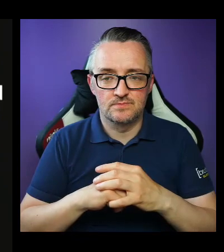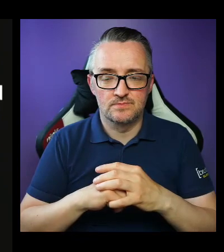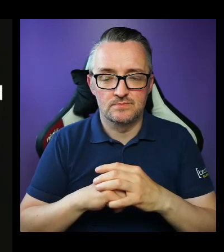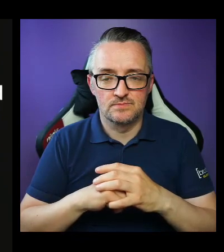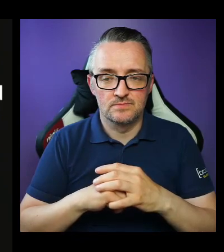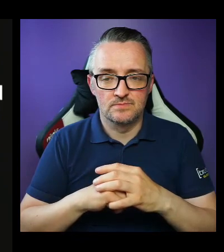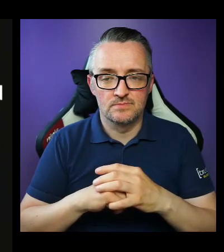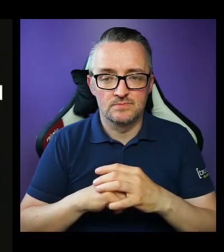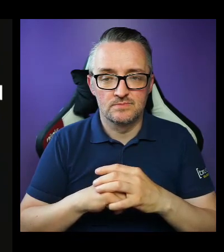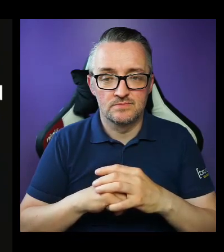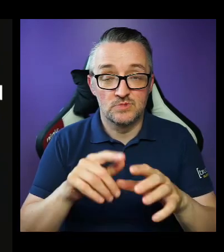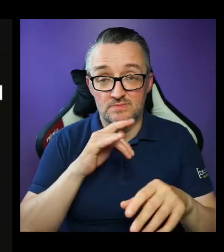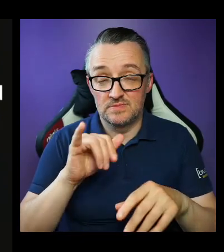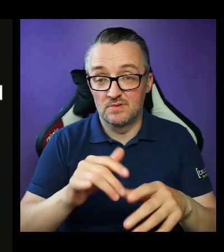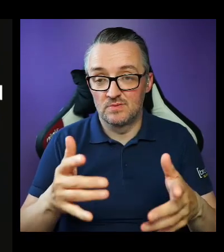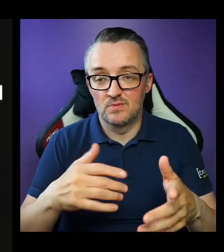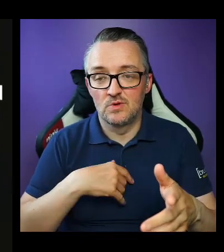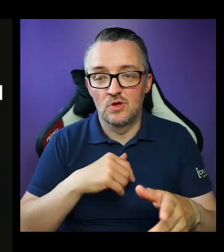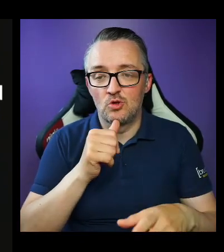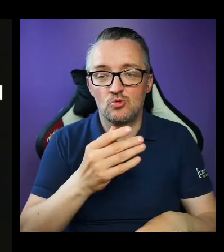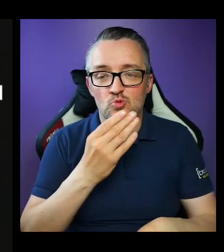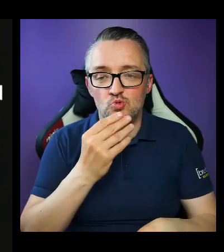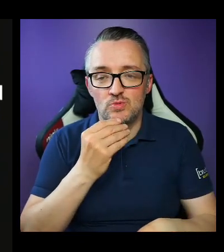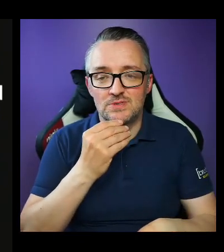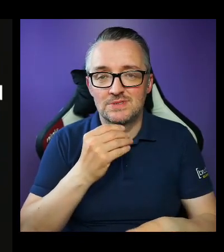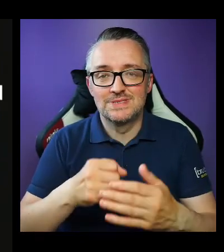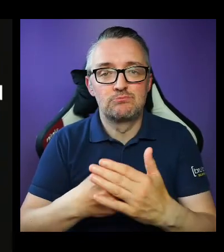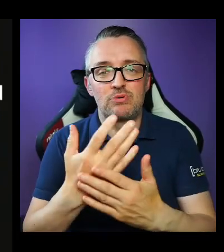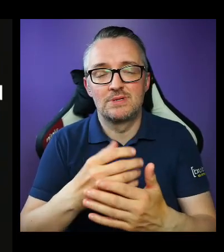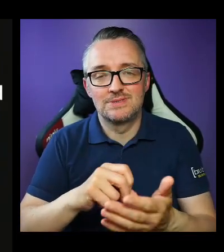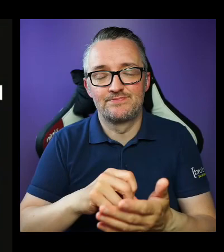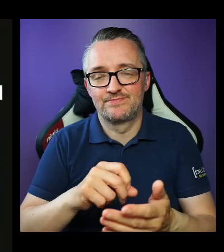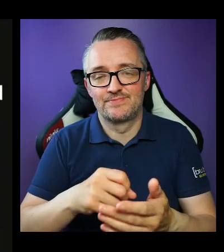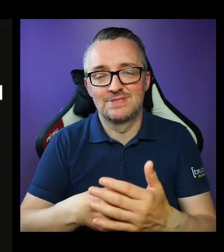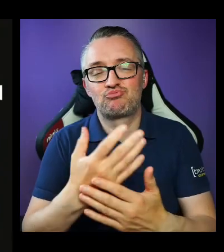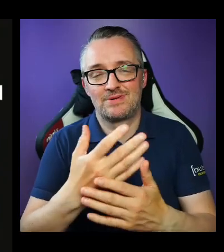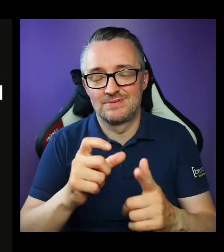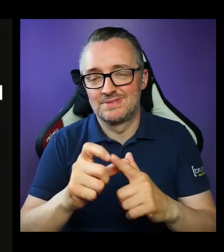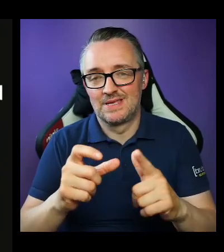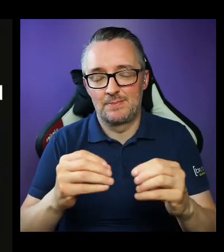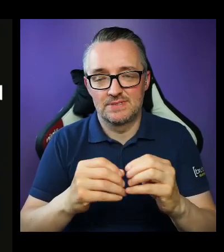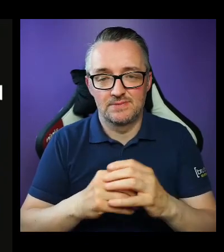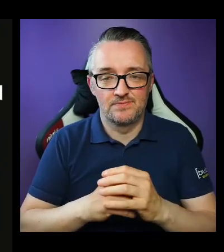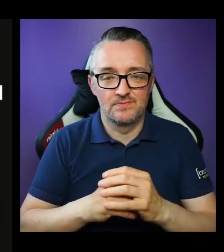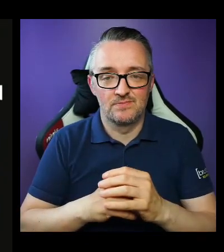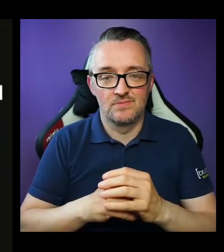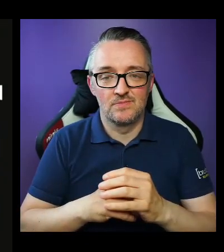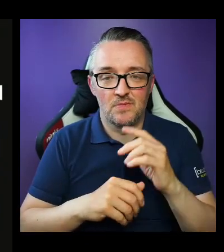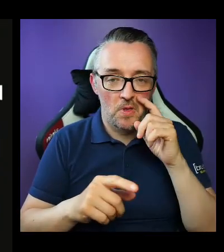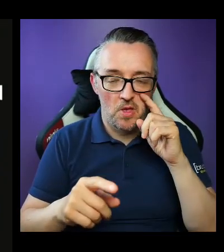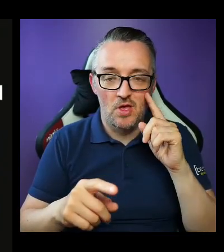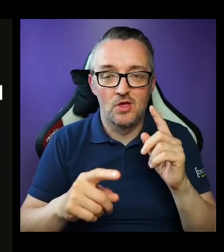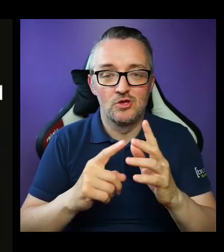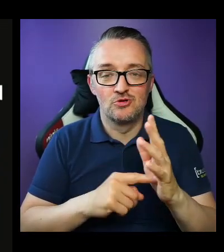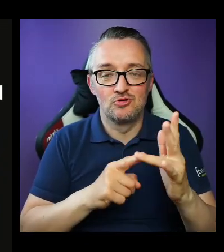transitions. But we don't use Spring database. Cool. Well, John was pretty snappy in